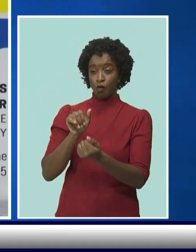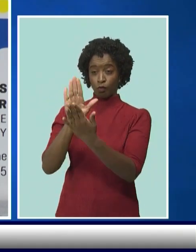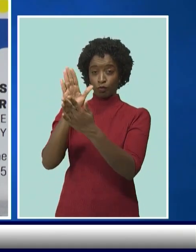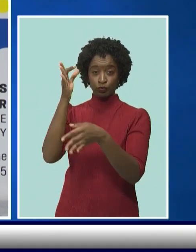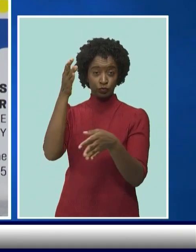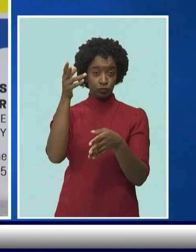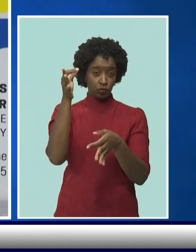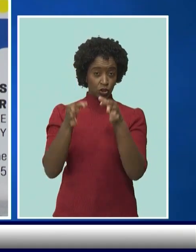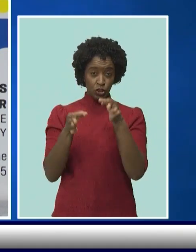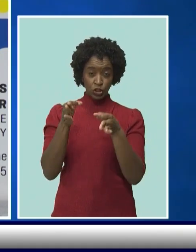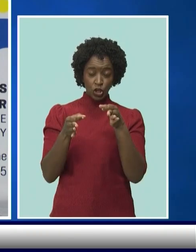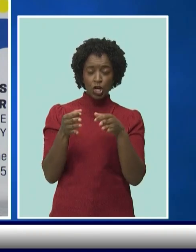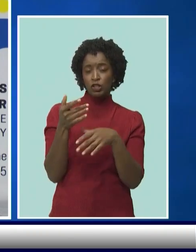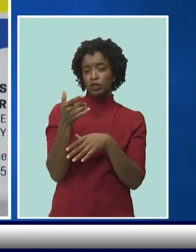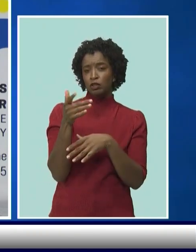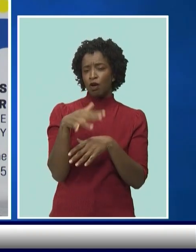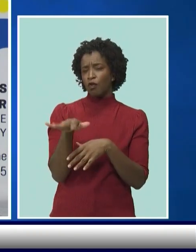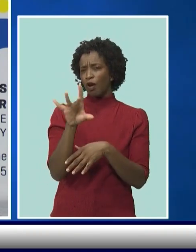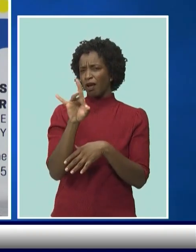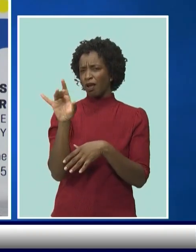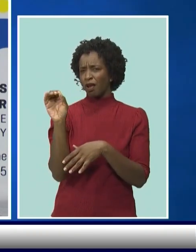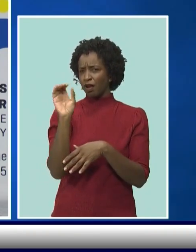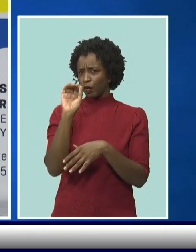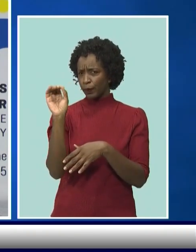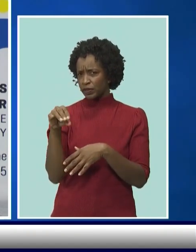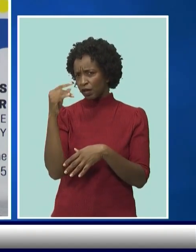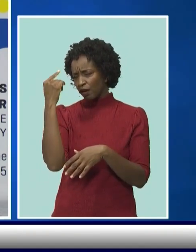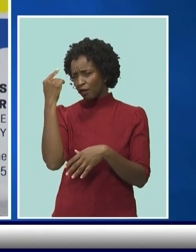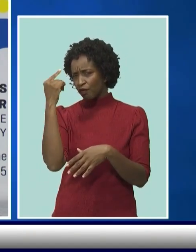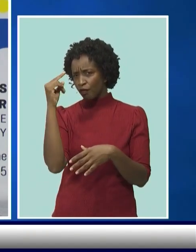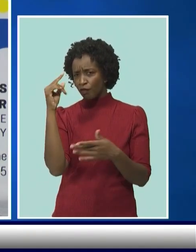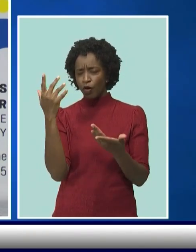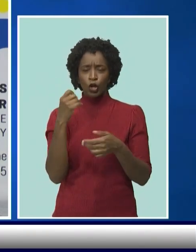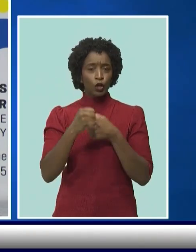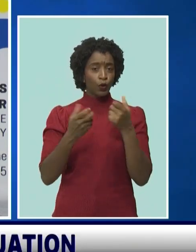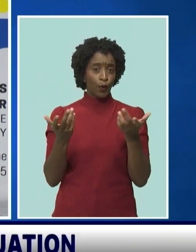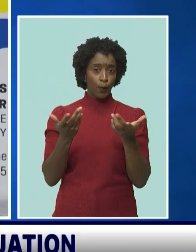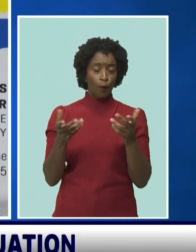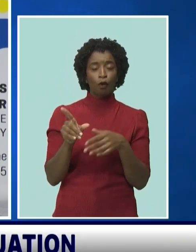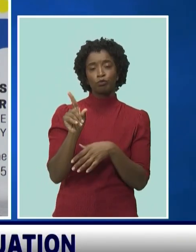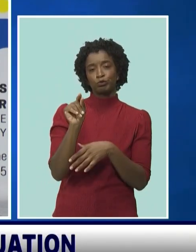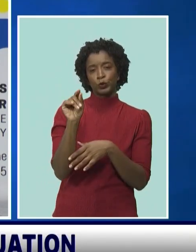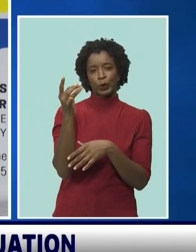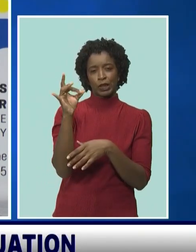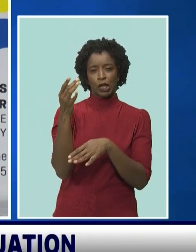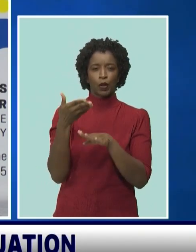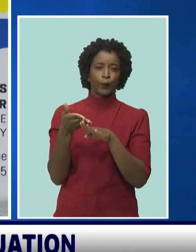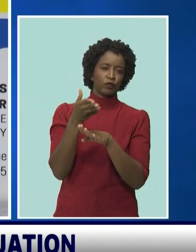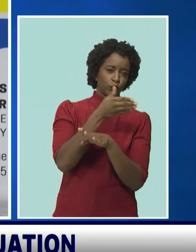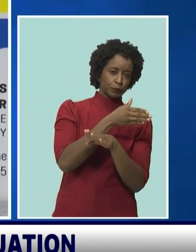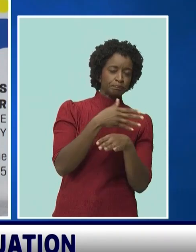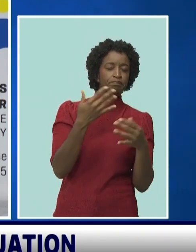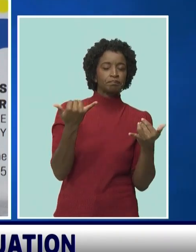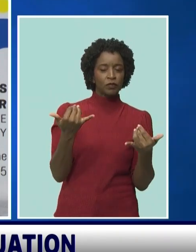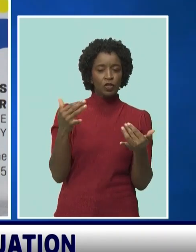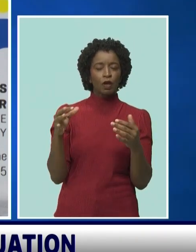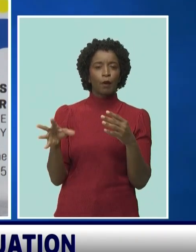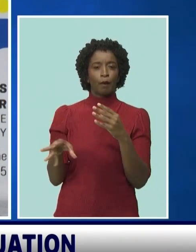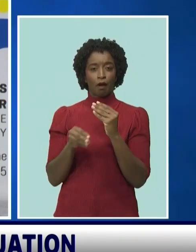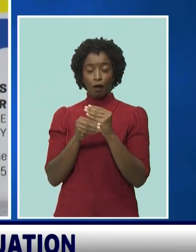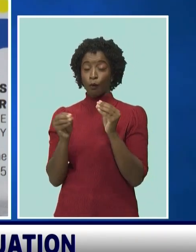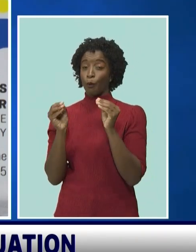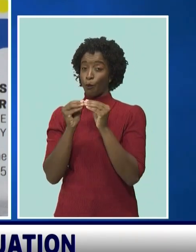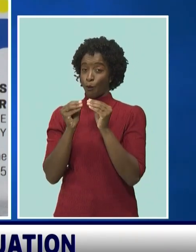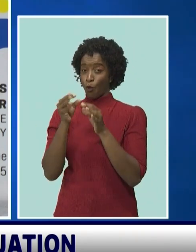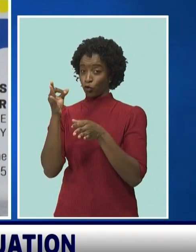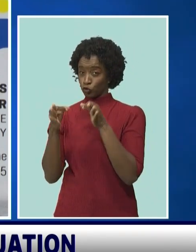gun crimes for possession before 2018. So that we have added additional judges and prosecutors